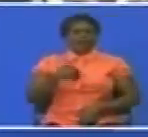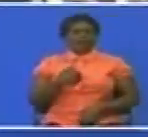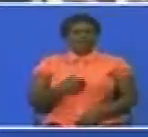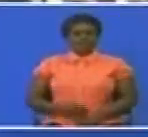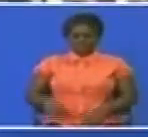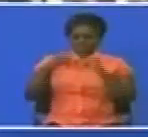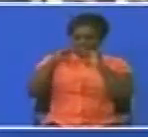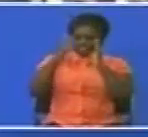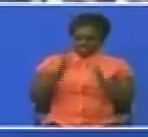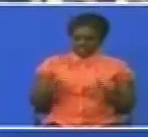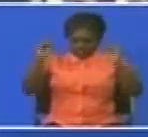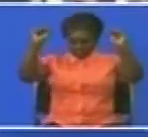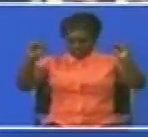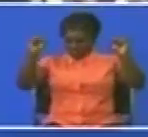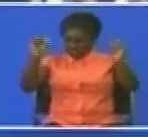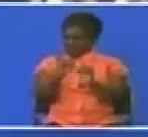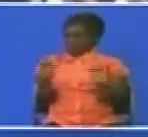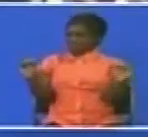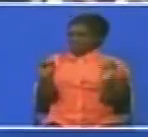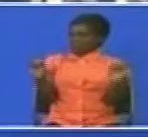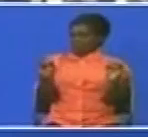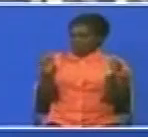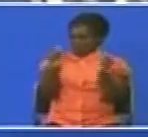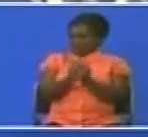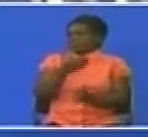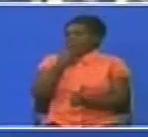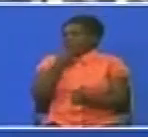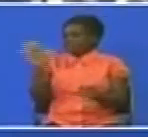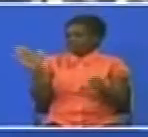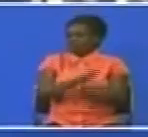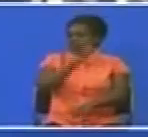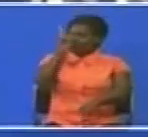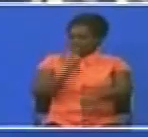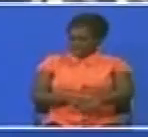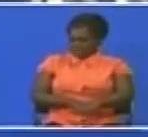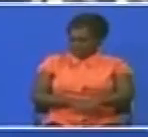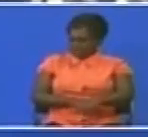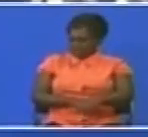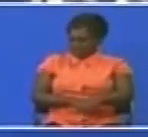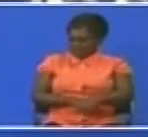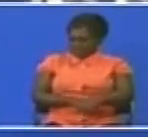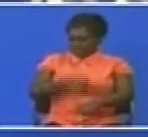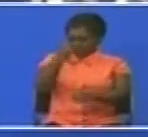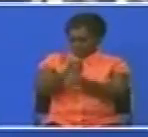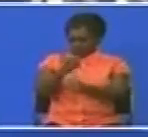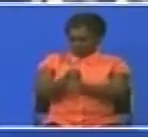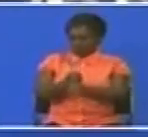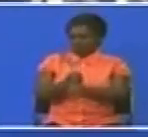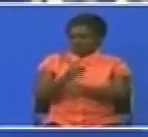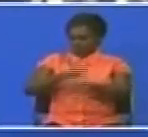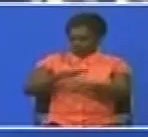Our teachers did not go on strike. They were with the boys throughout the year, and we attribute that to the good performance that we